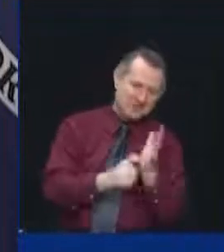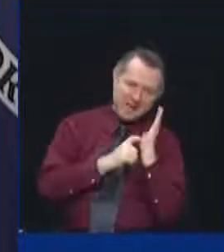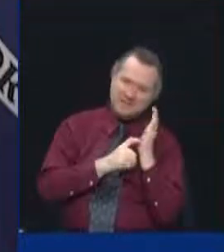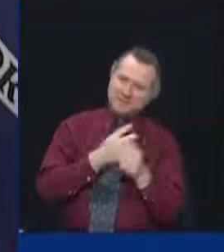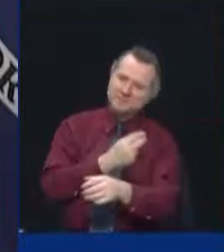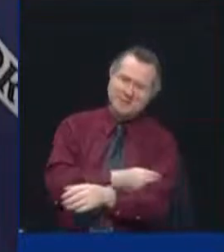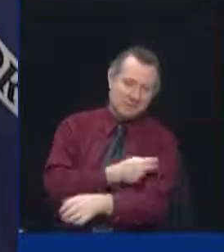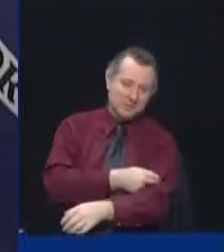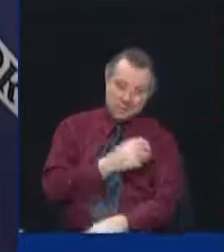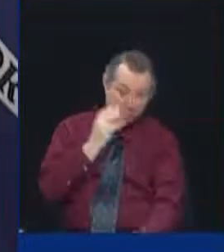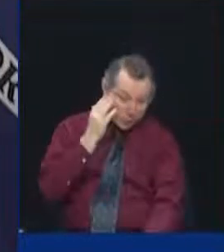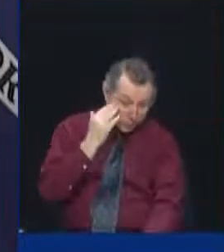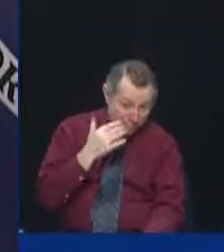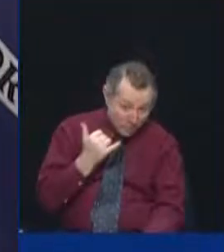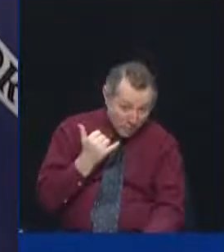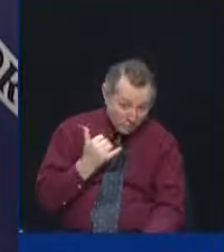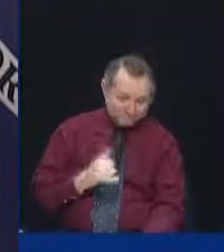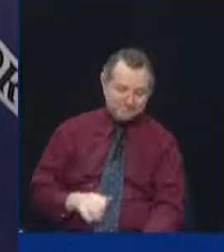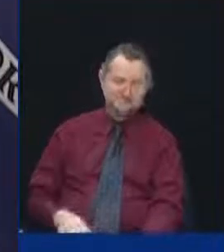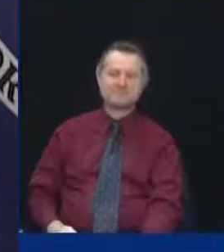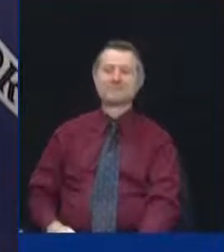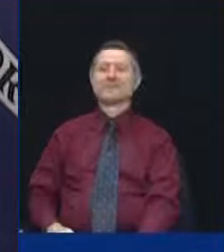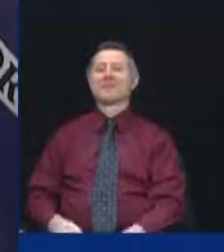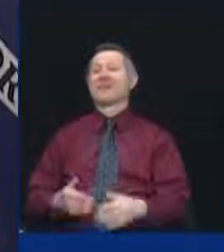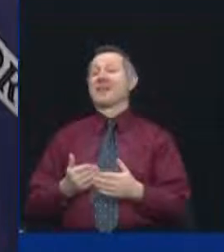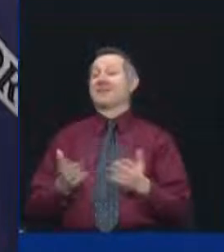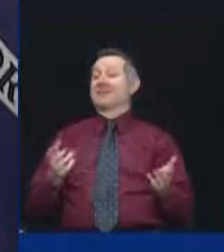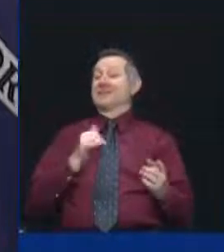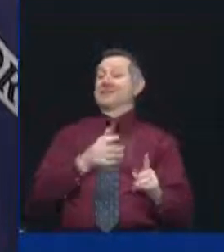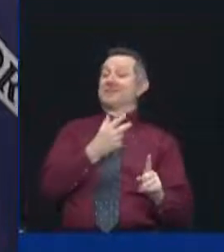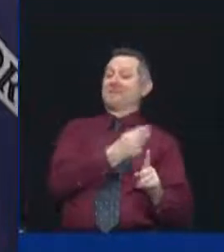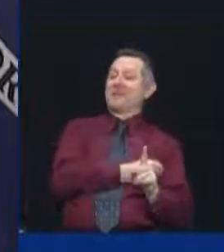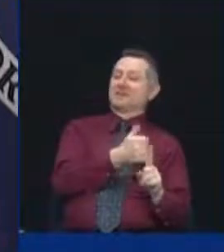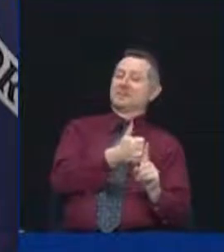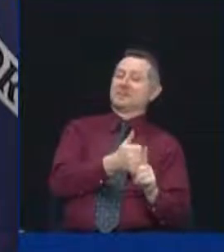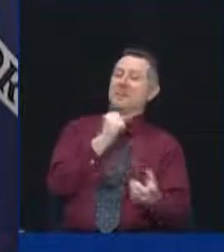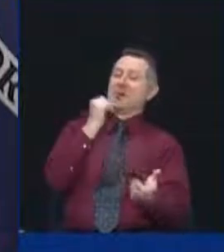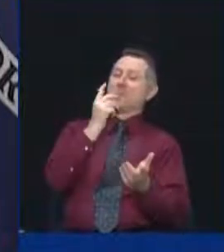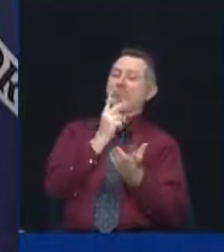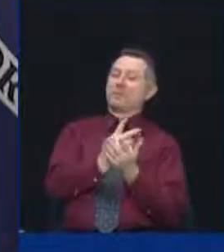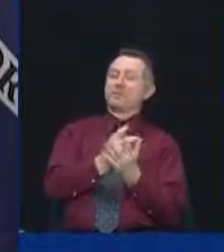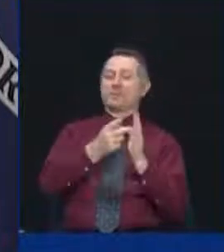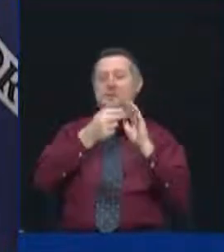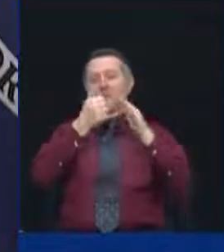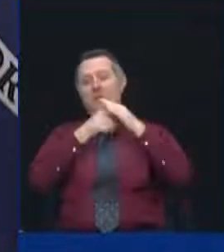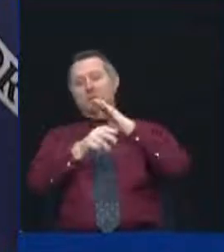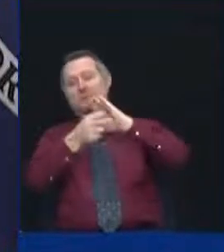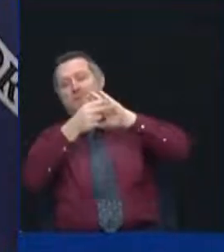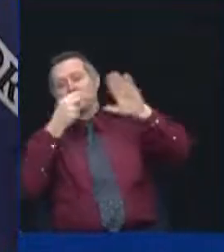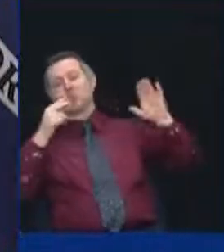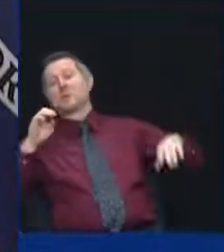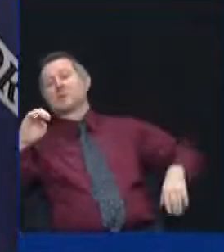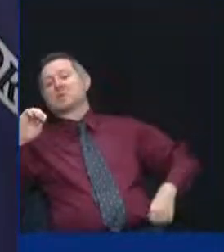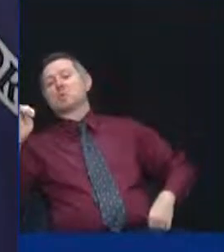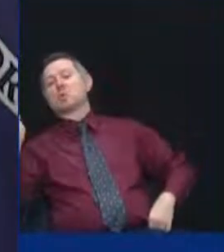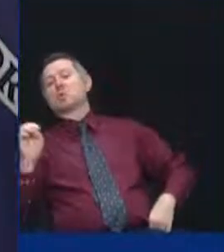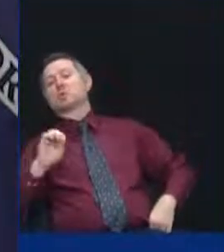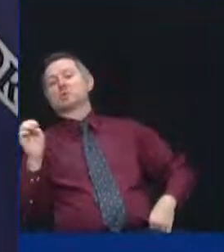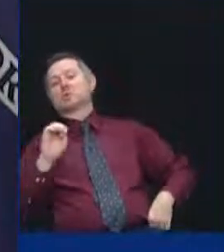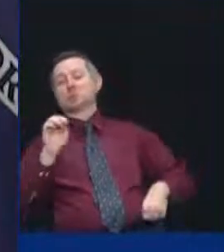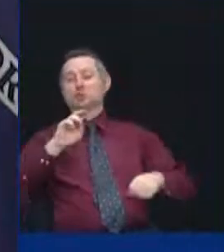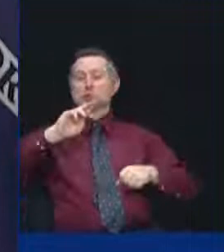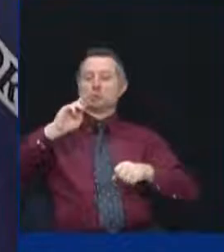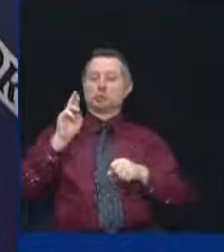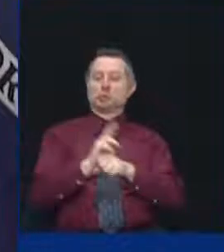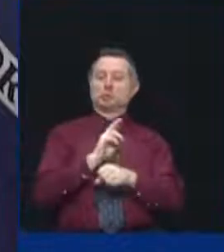because these vaccines are approved under something called an emergency use